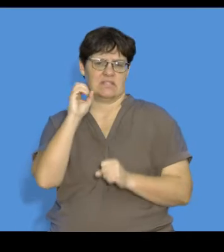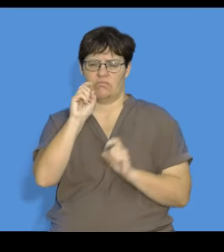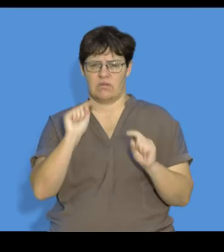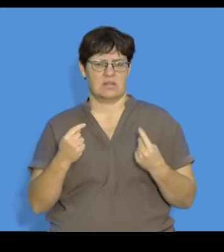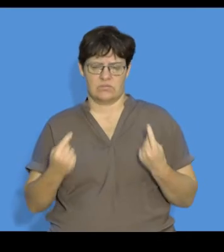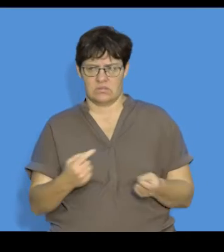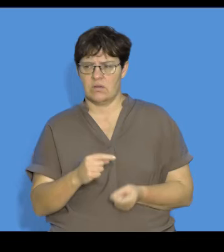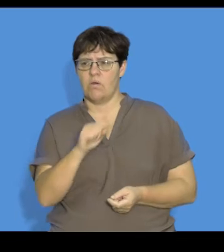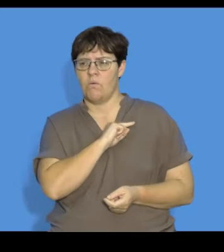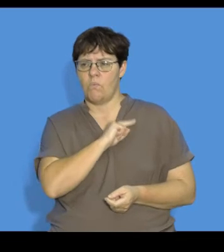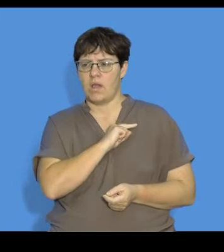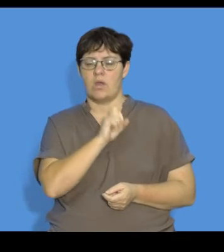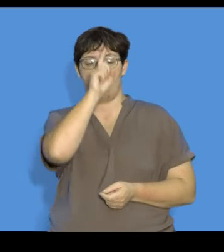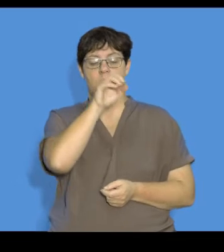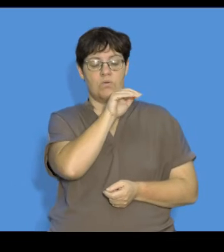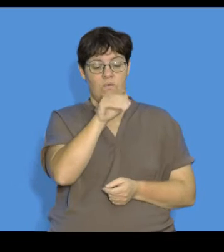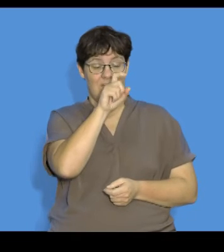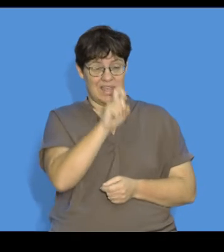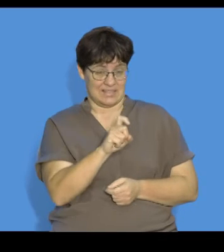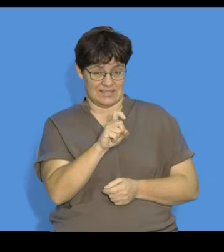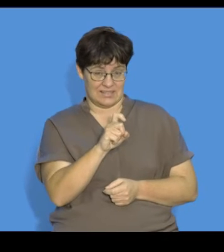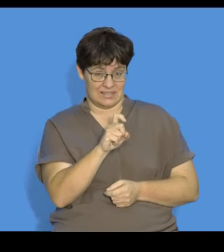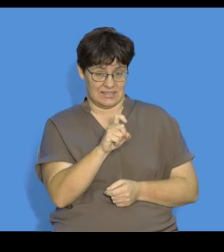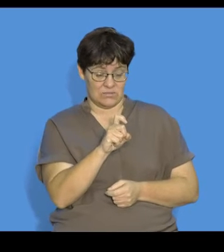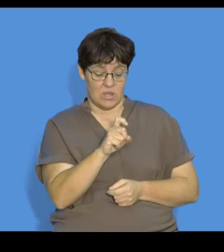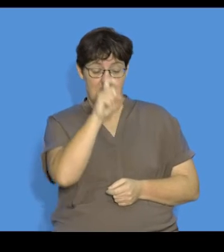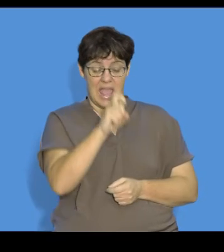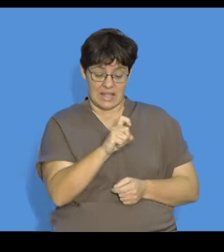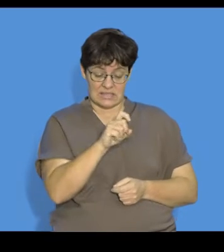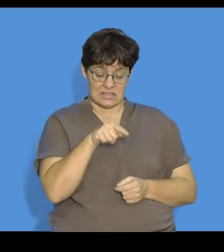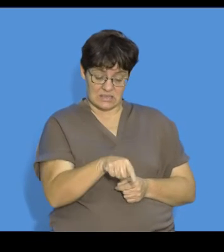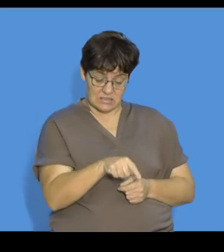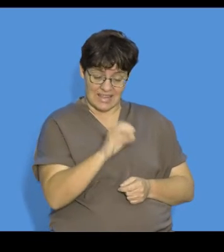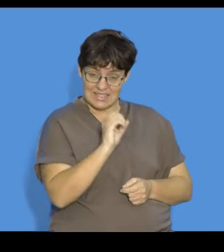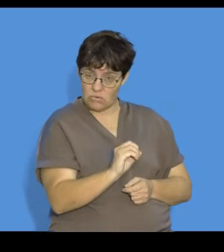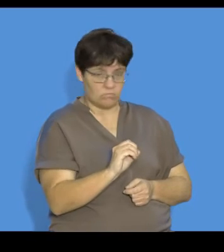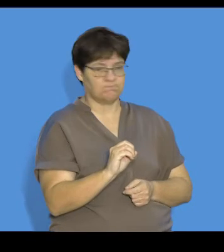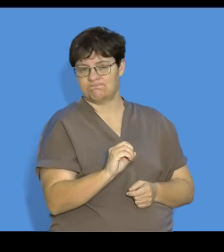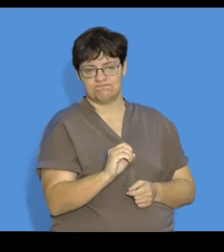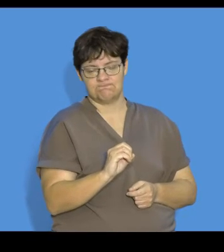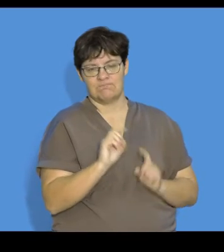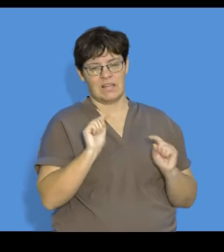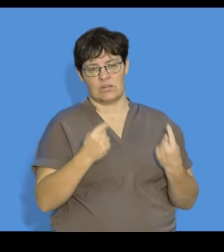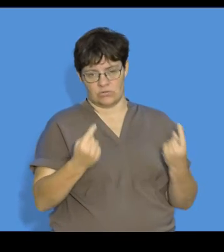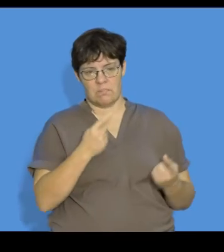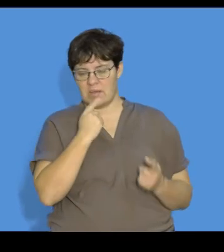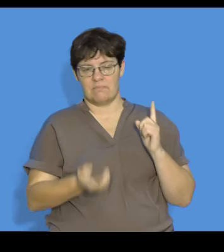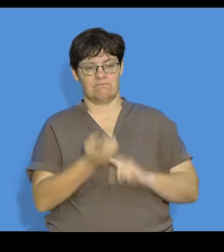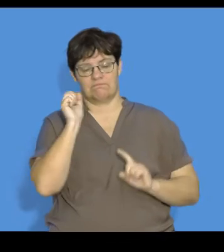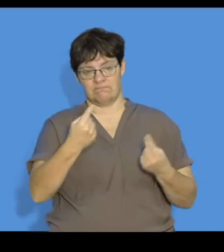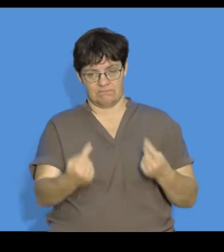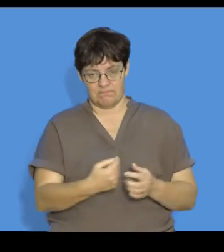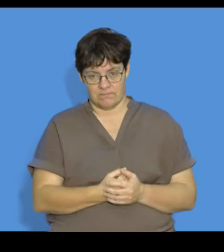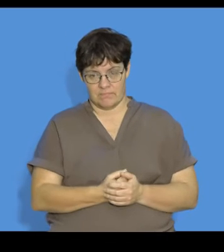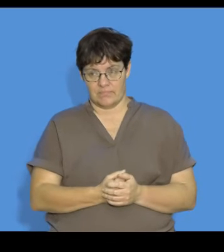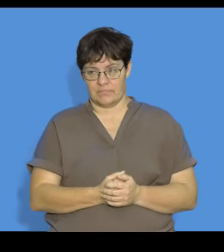is 1 over x. So if x is a denominator, definitely this will be undefined.